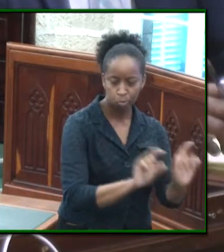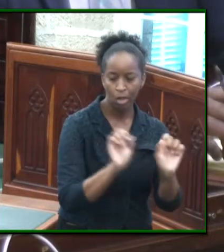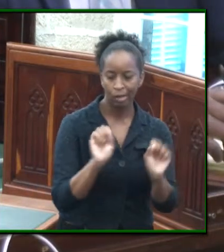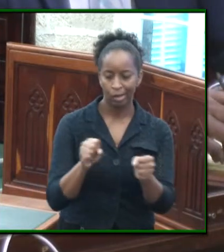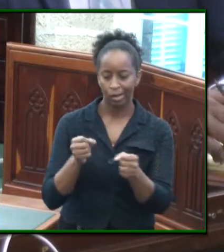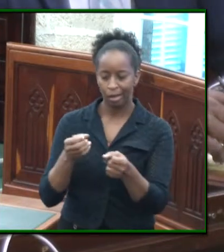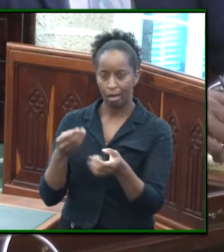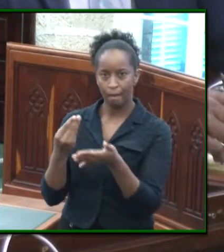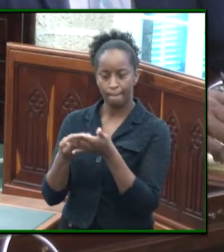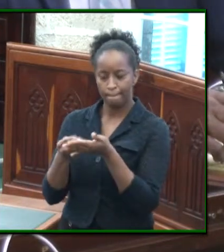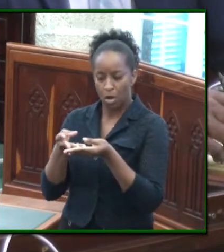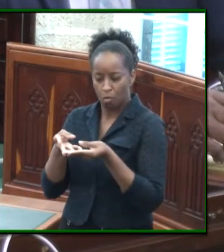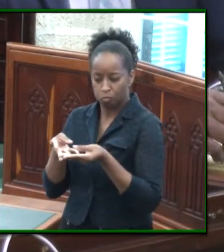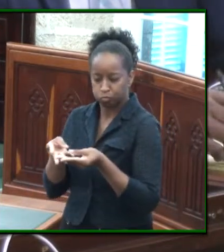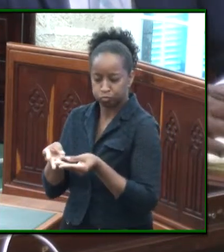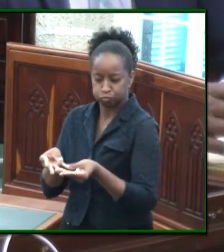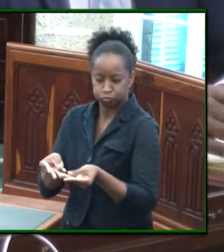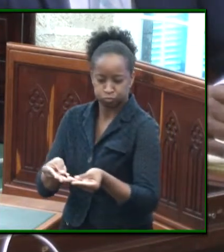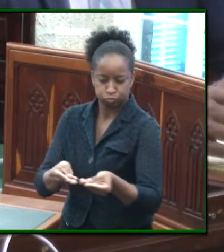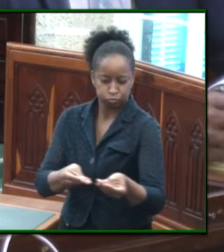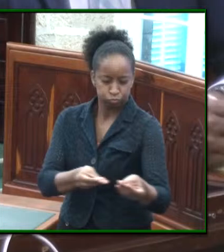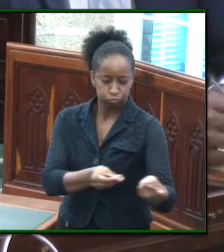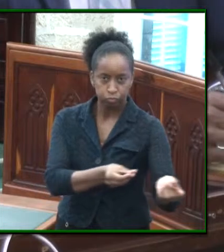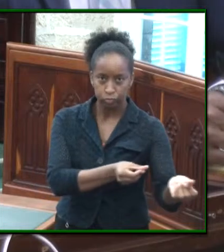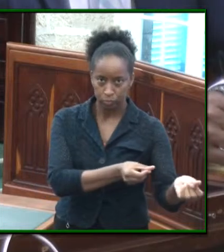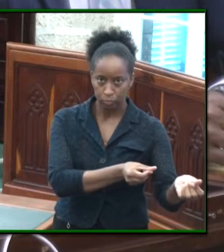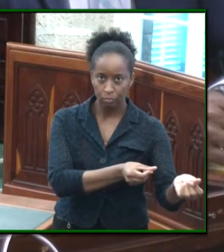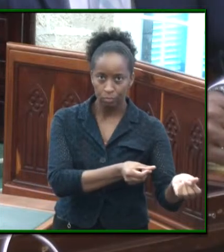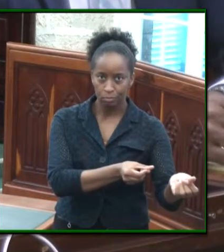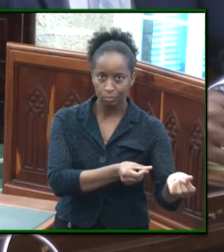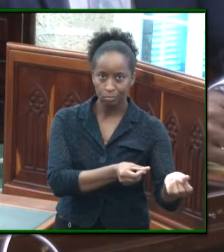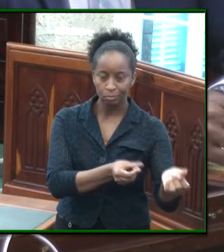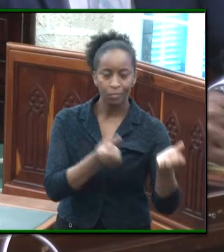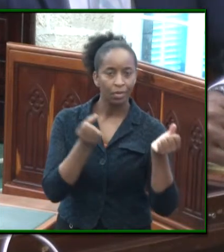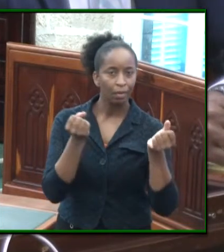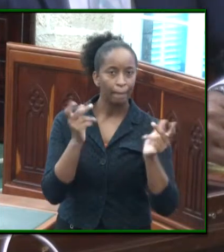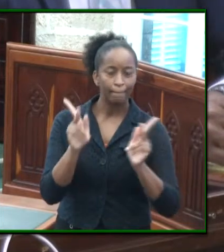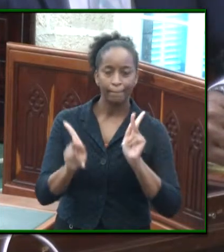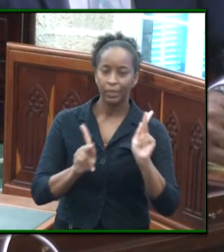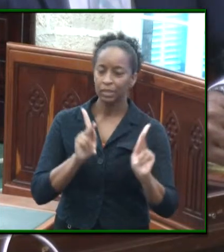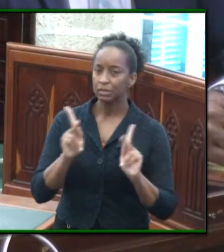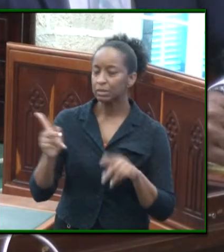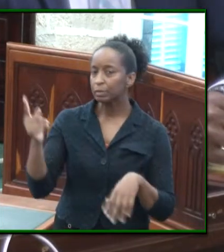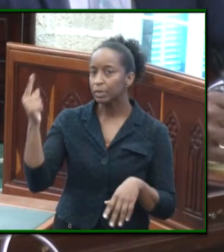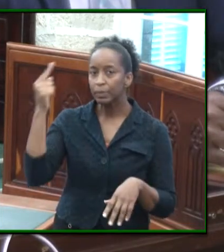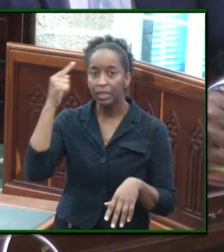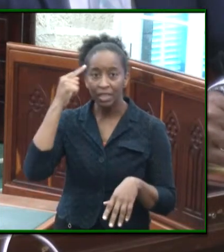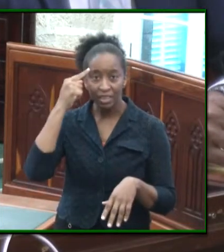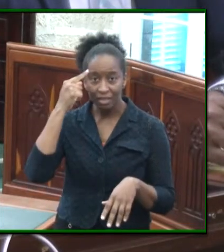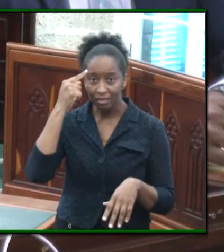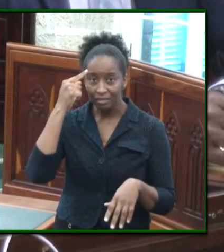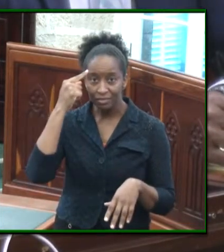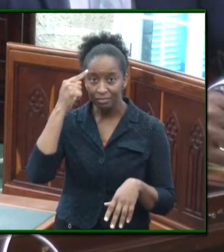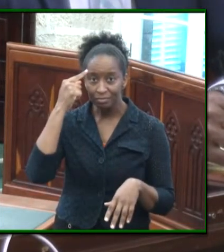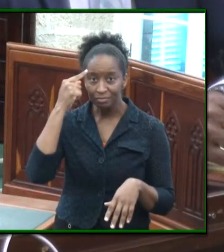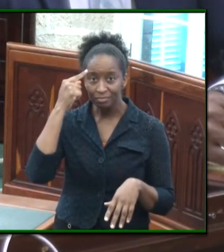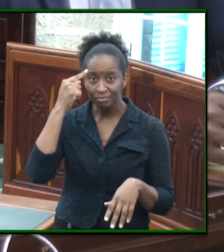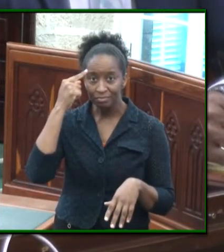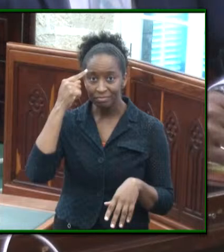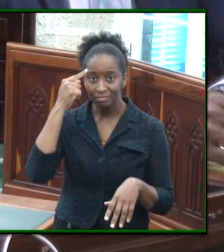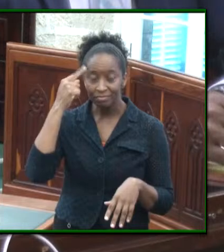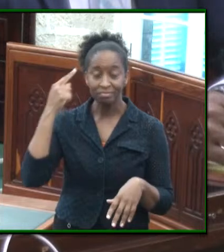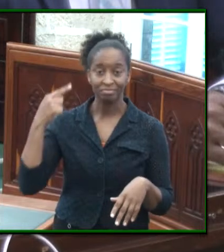is relate to crime matters. You can tell that I have a lot of officers behind me who have absolutely no association